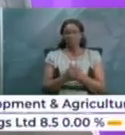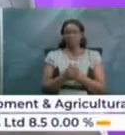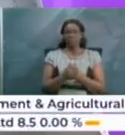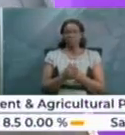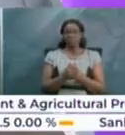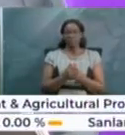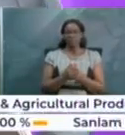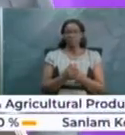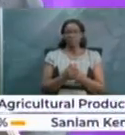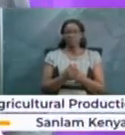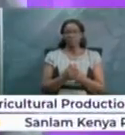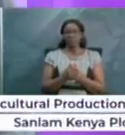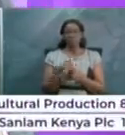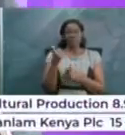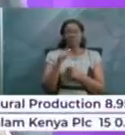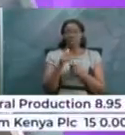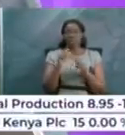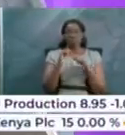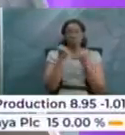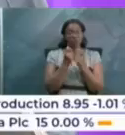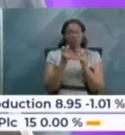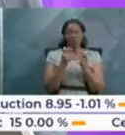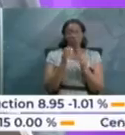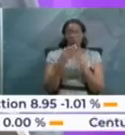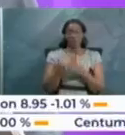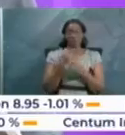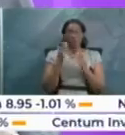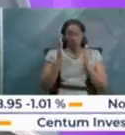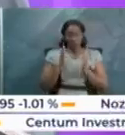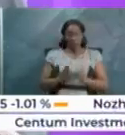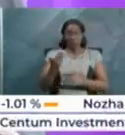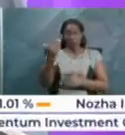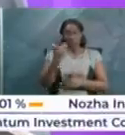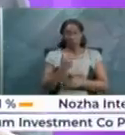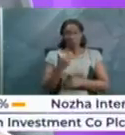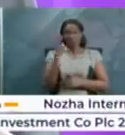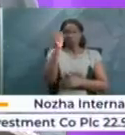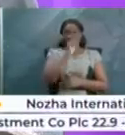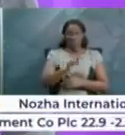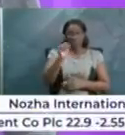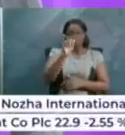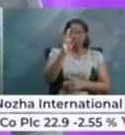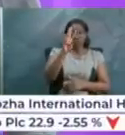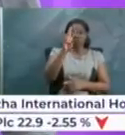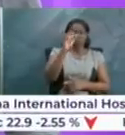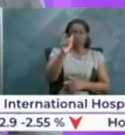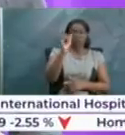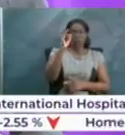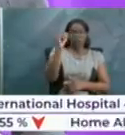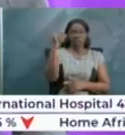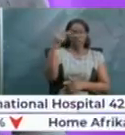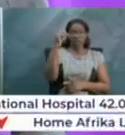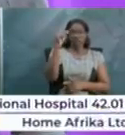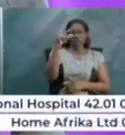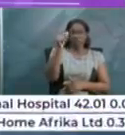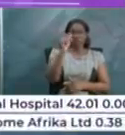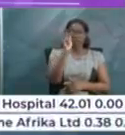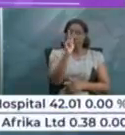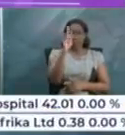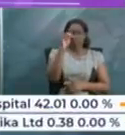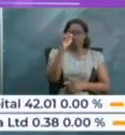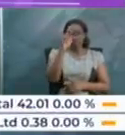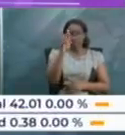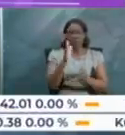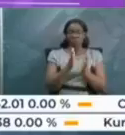Metropole TV KE on any platform. If you want to make it a bit more personal, you can reach out to @Waihiga K Muturi. Brenda, you want to tell them yours? And I'm